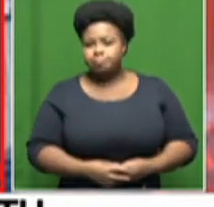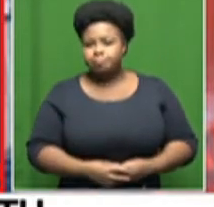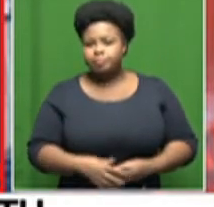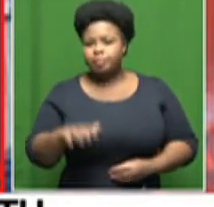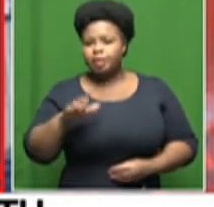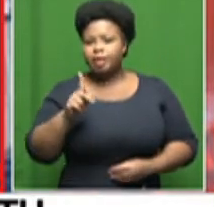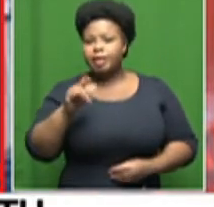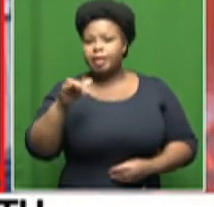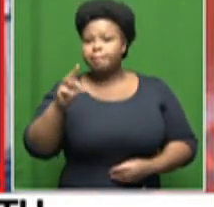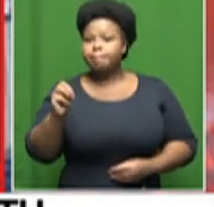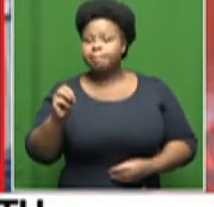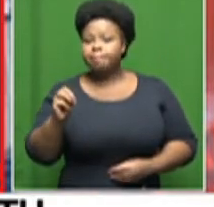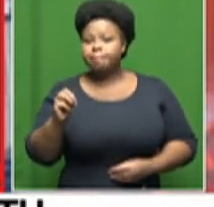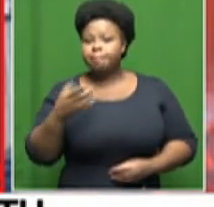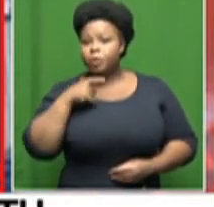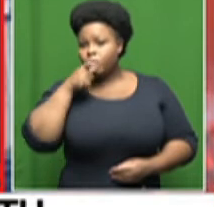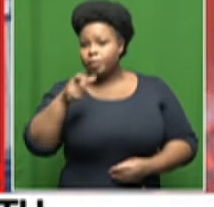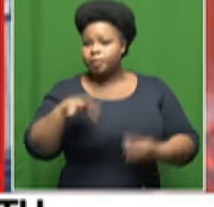Abdul Karim?